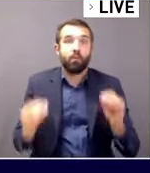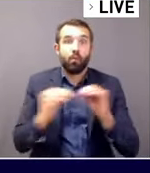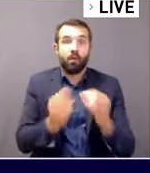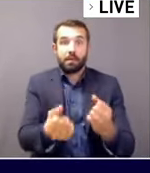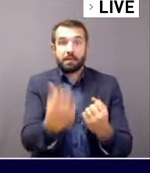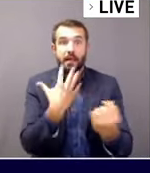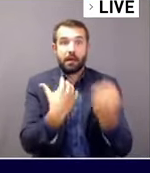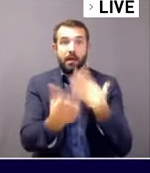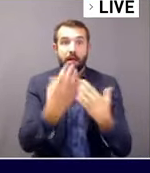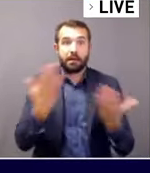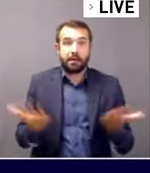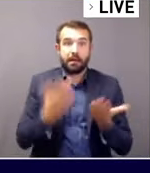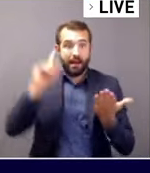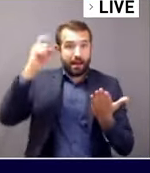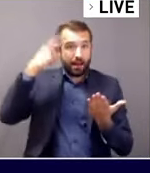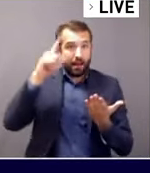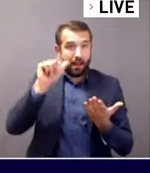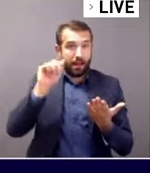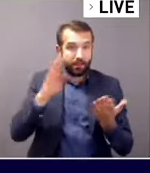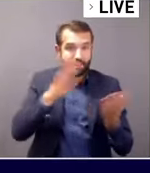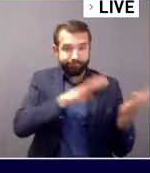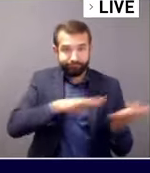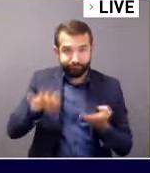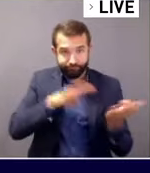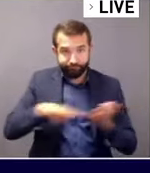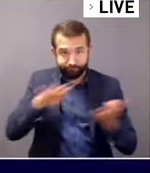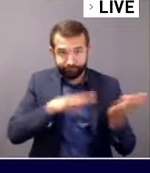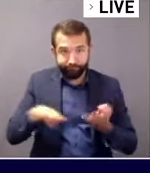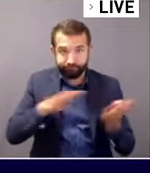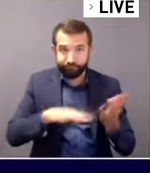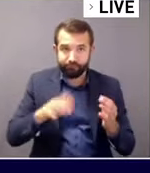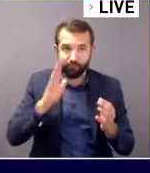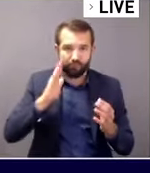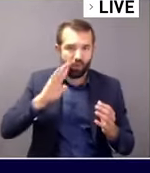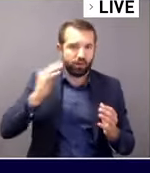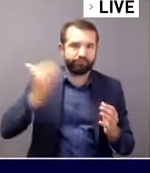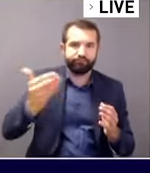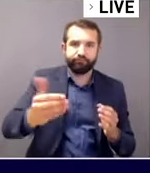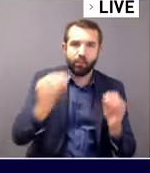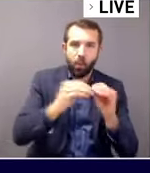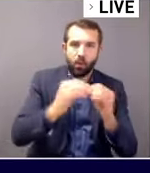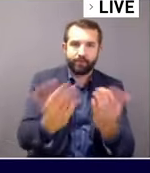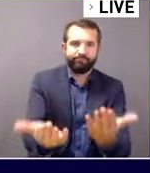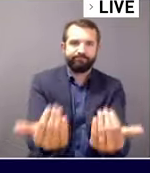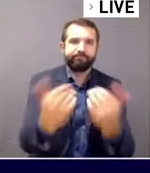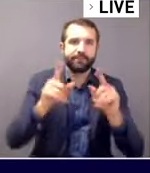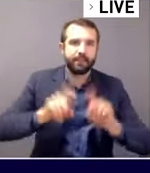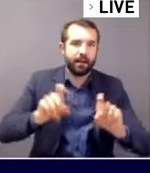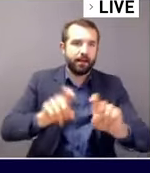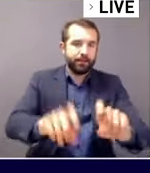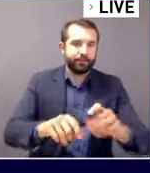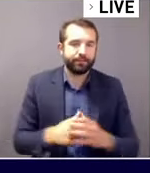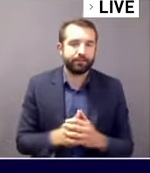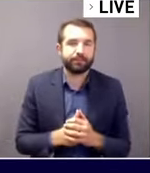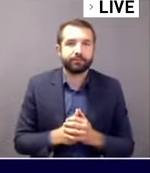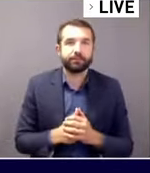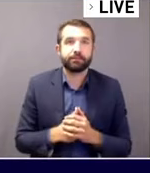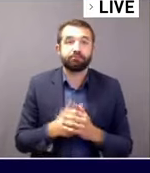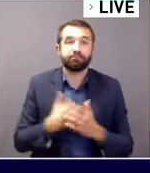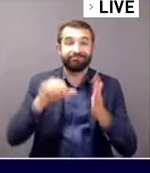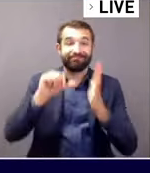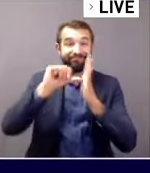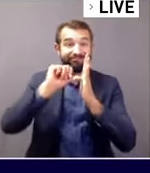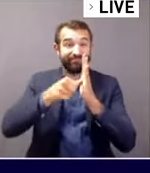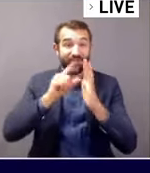of laboratory samples up here at our lab in Augusta as the jail continues subsequent rounds of testing.